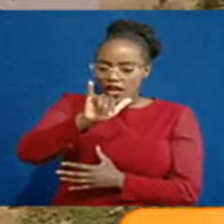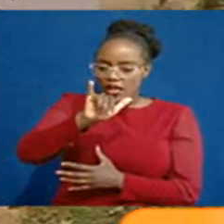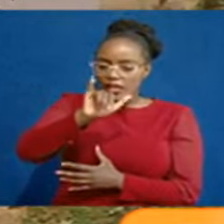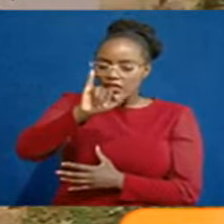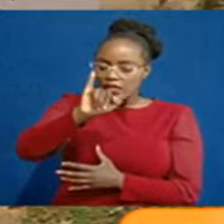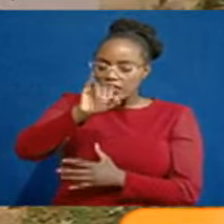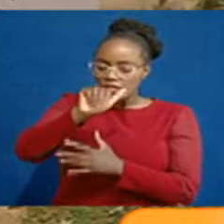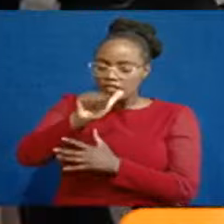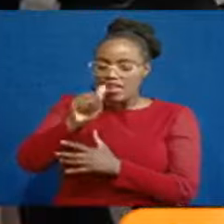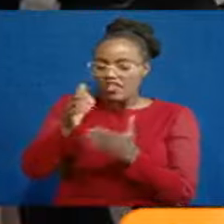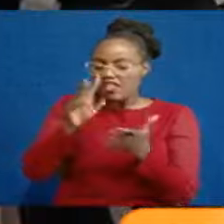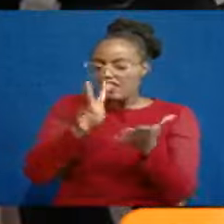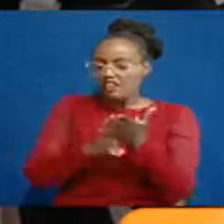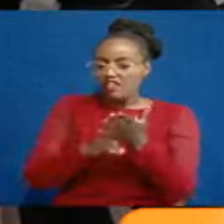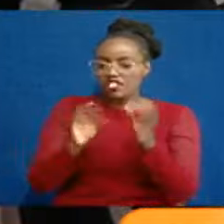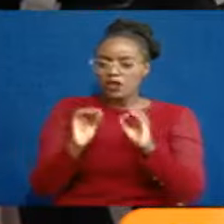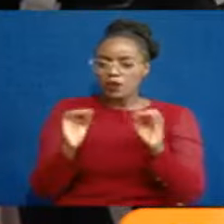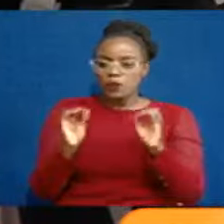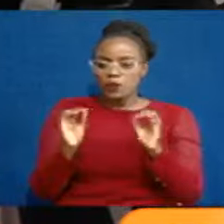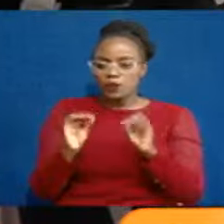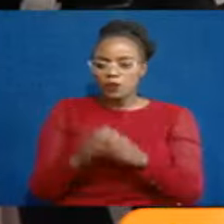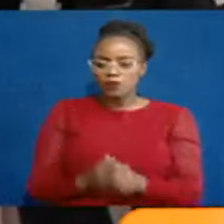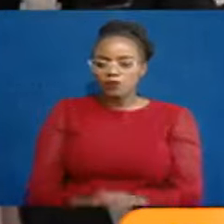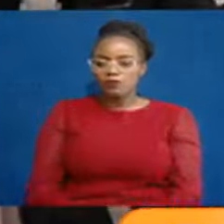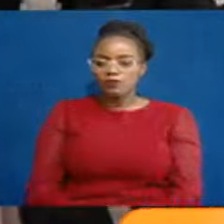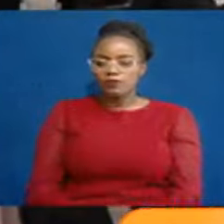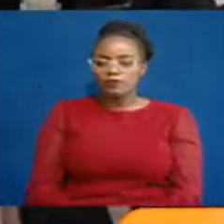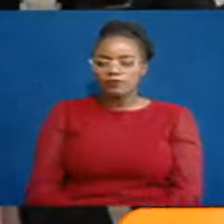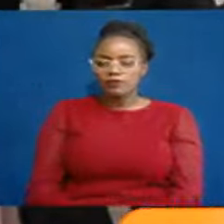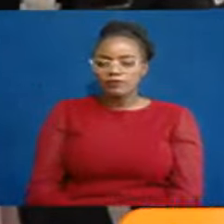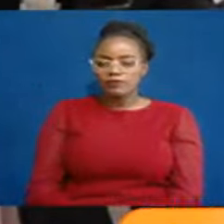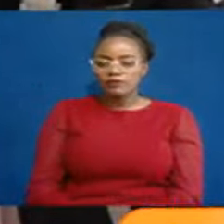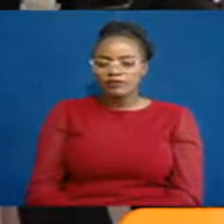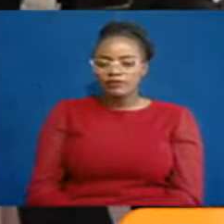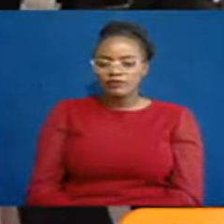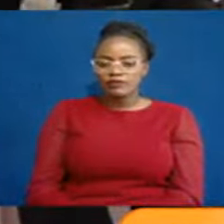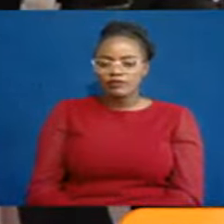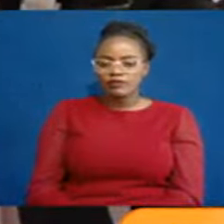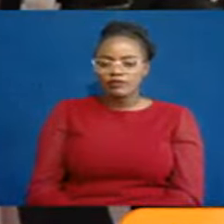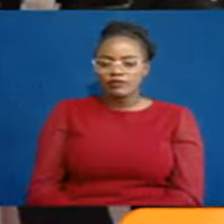the visa requirements. Steve Shitera, Citizen TV, Nairobi.